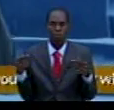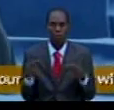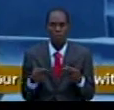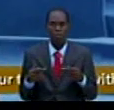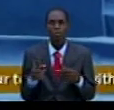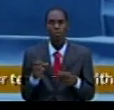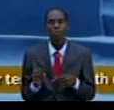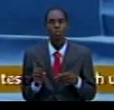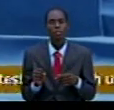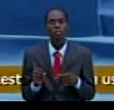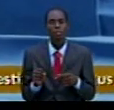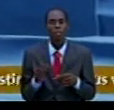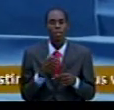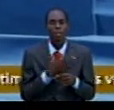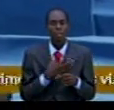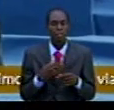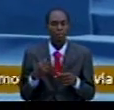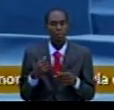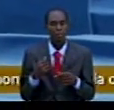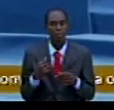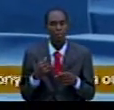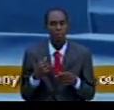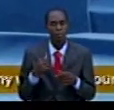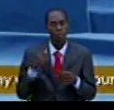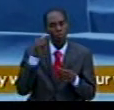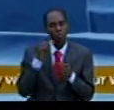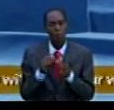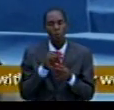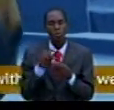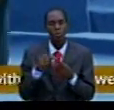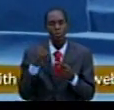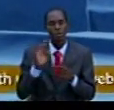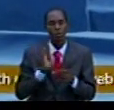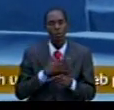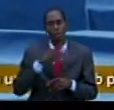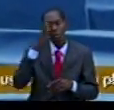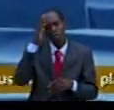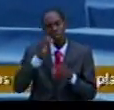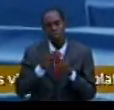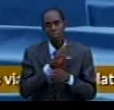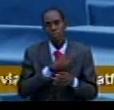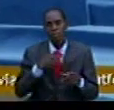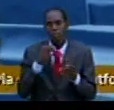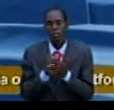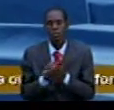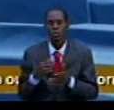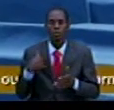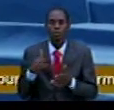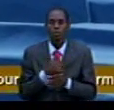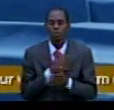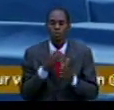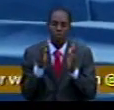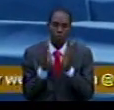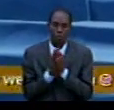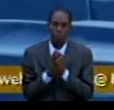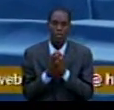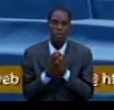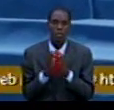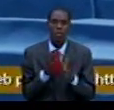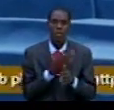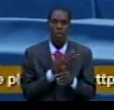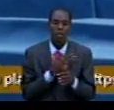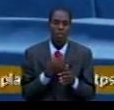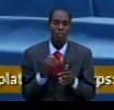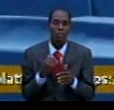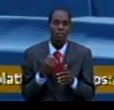on Sunday night, when our Father in the Lord, he said that we should pray. So I just had this understanding in my spirit